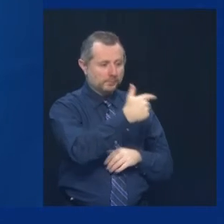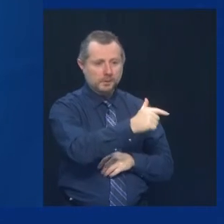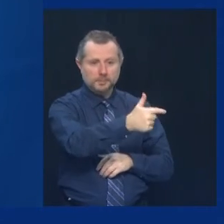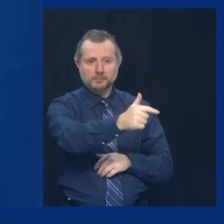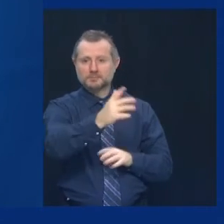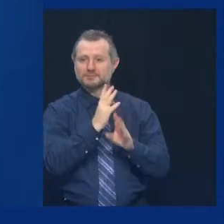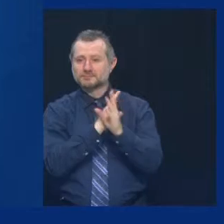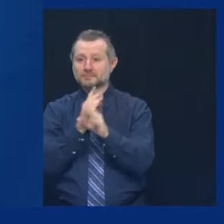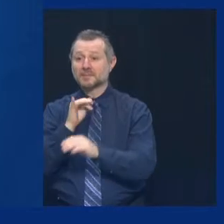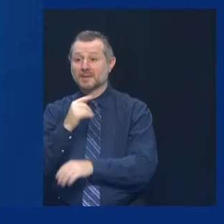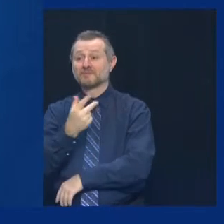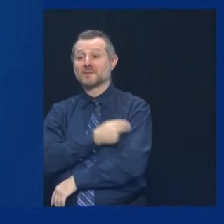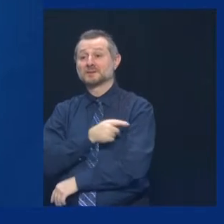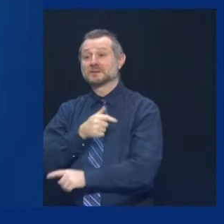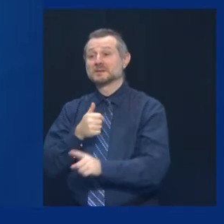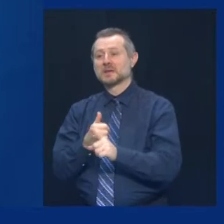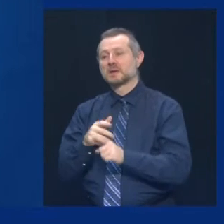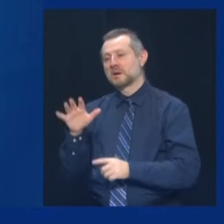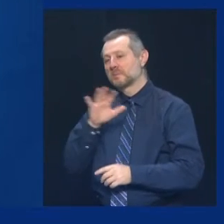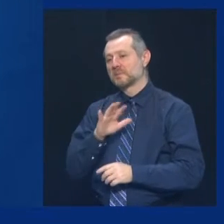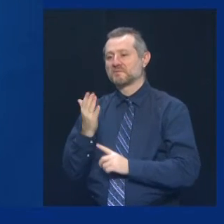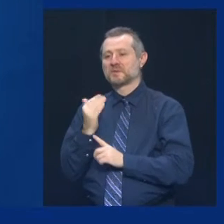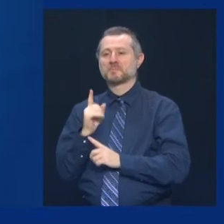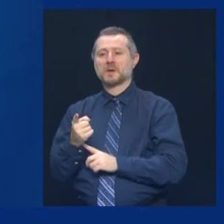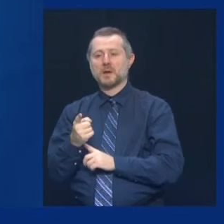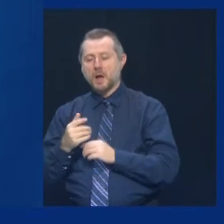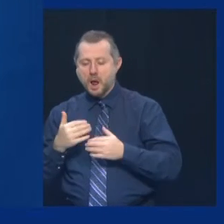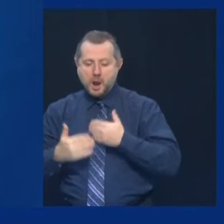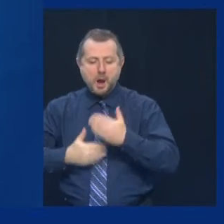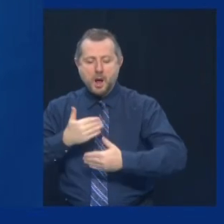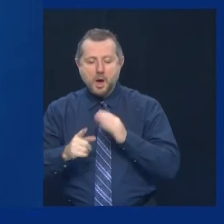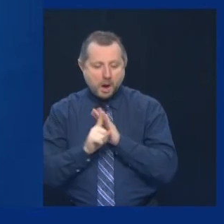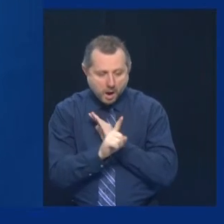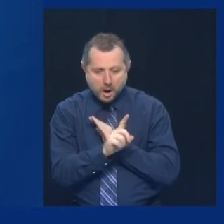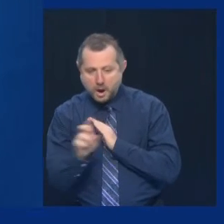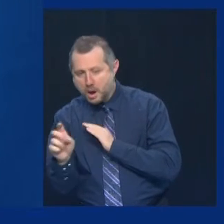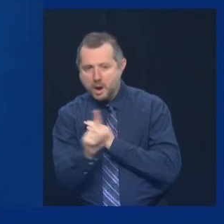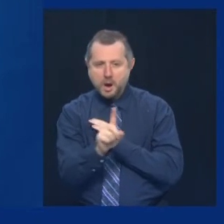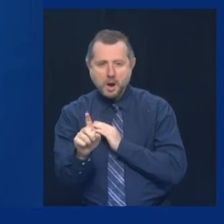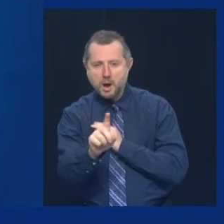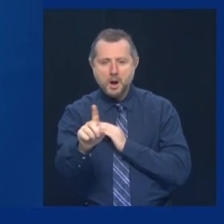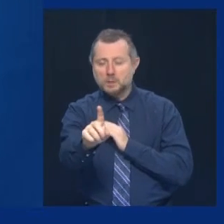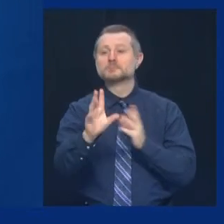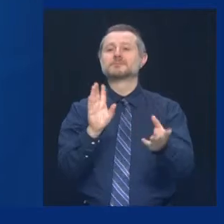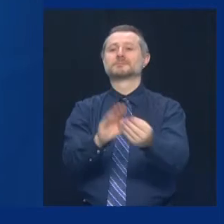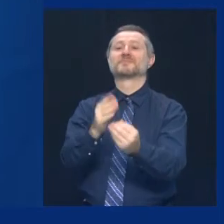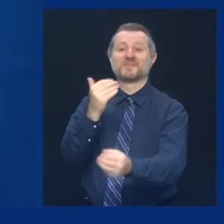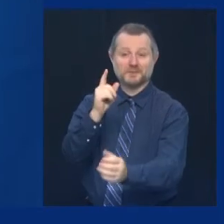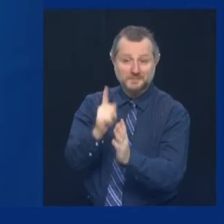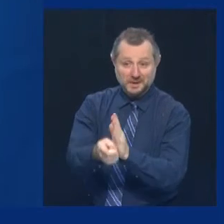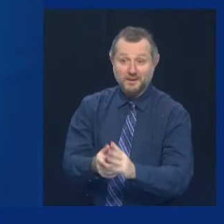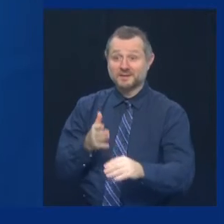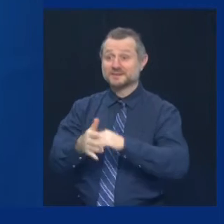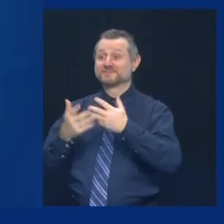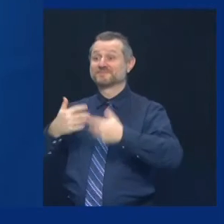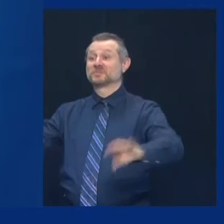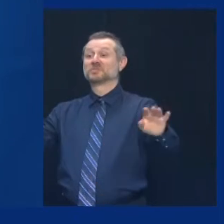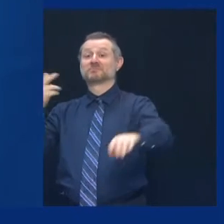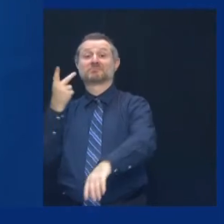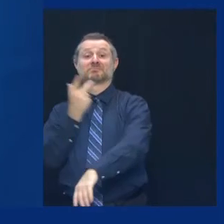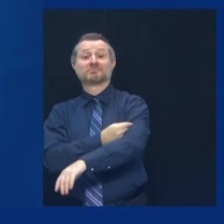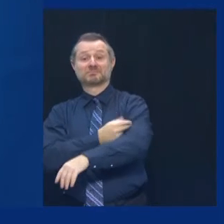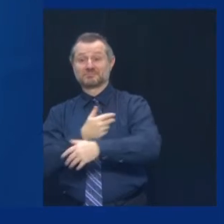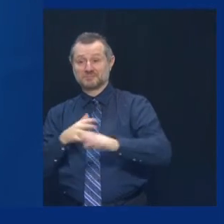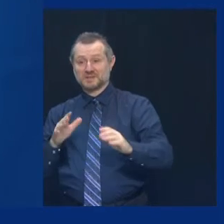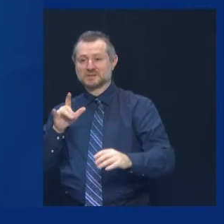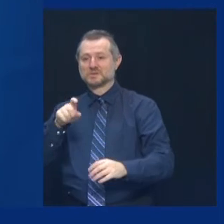15 minutes. The medical personnel then like the person to remain in that area, in that